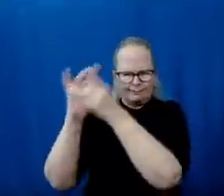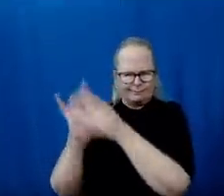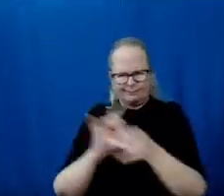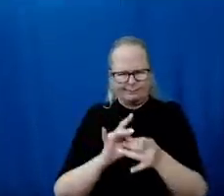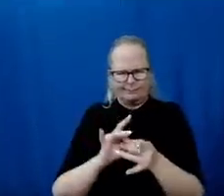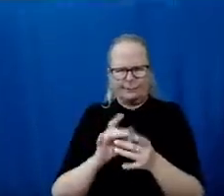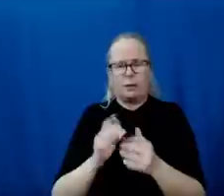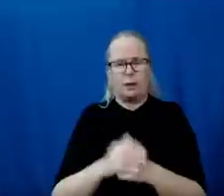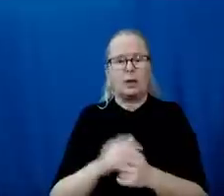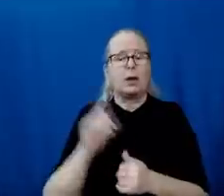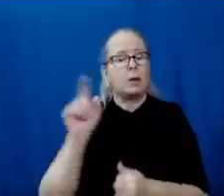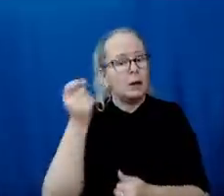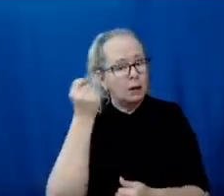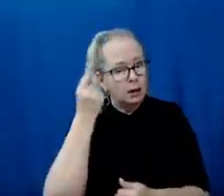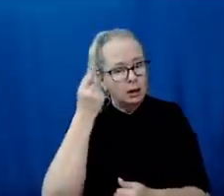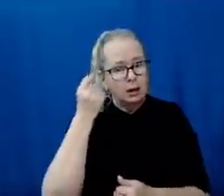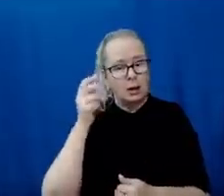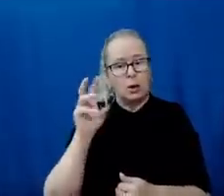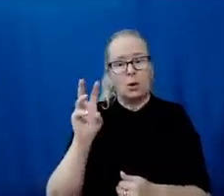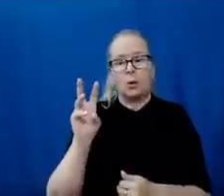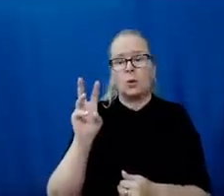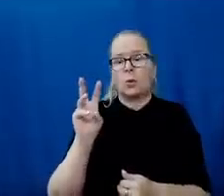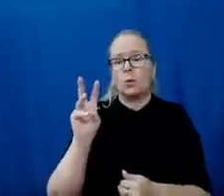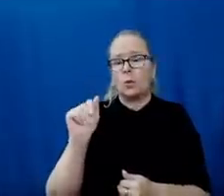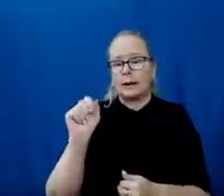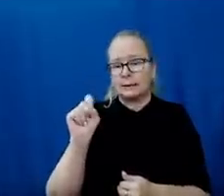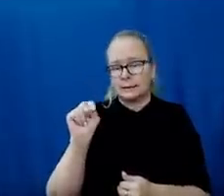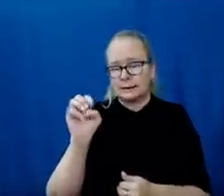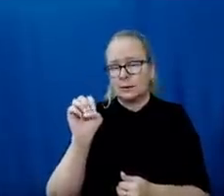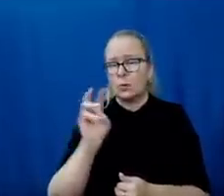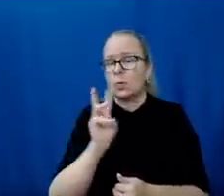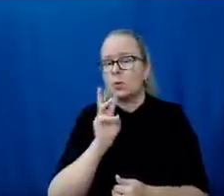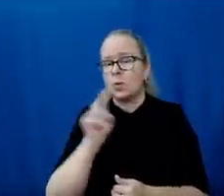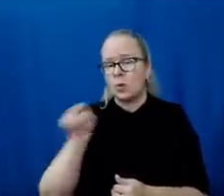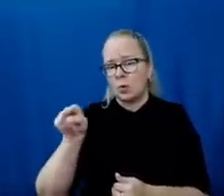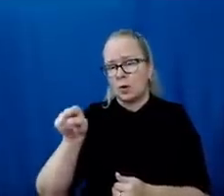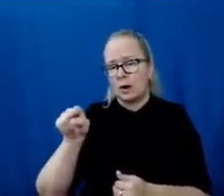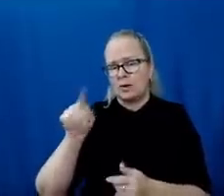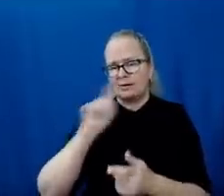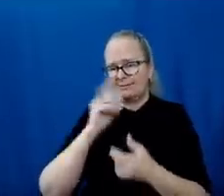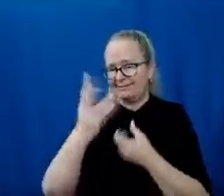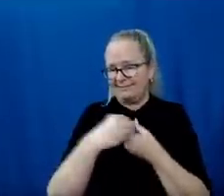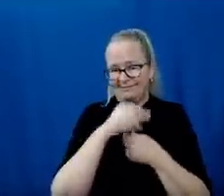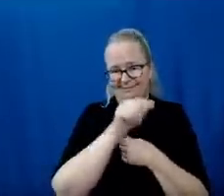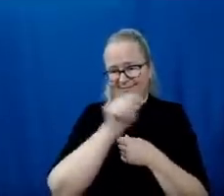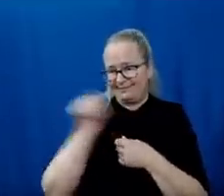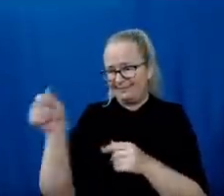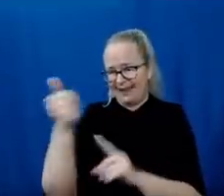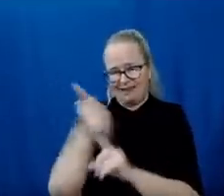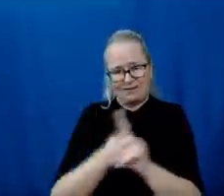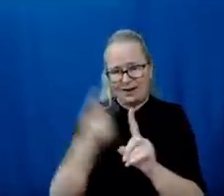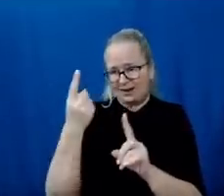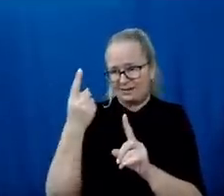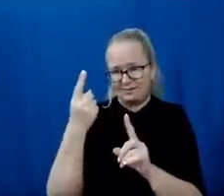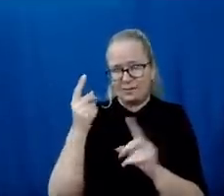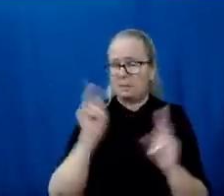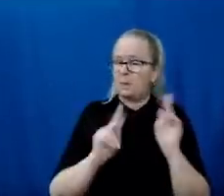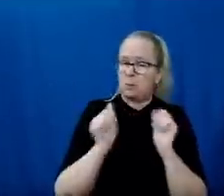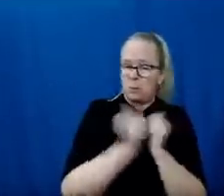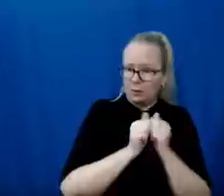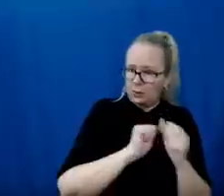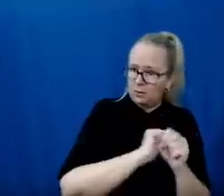cases. What's important is wastewater captures everybody with COVID-19. Those with symptoms and those